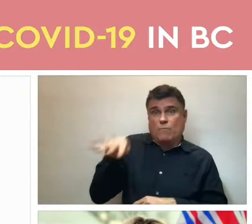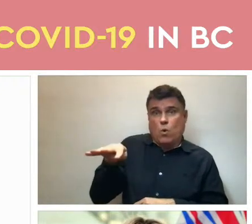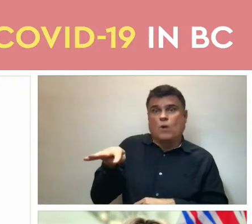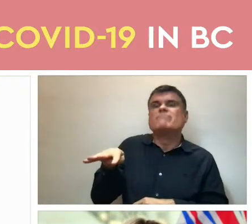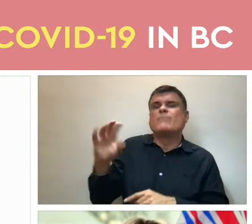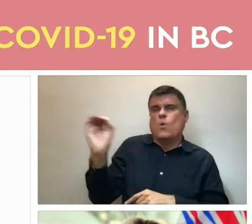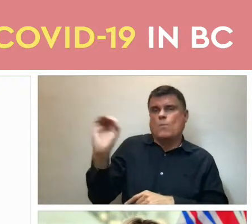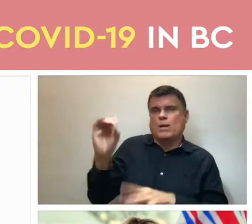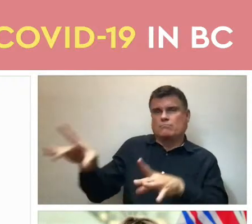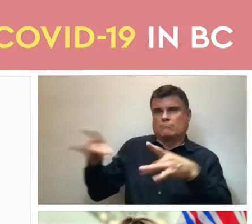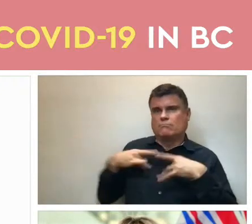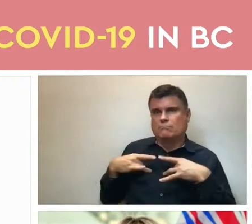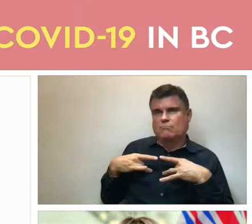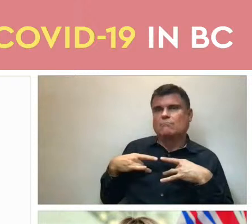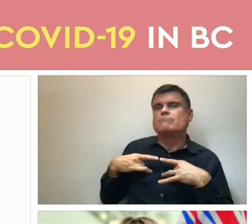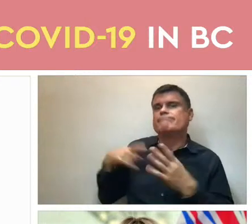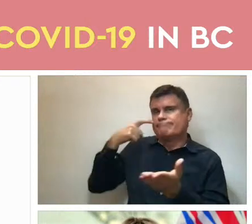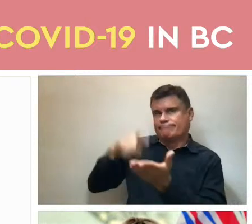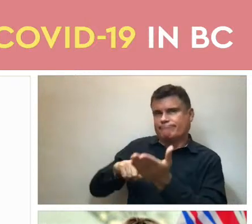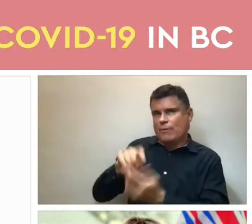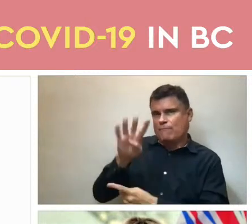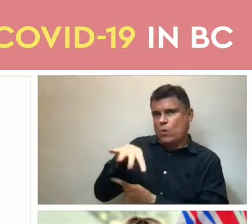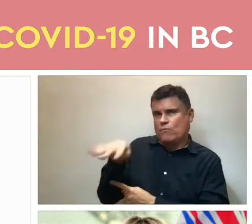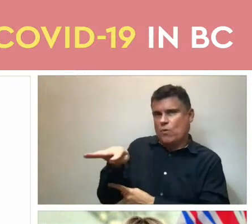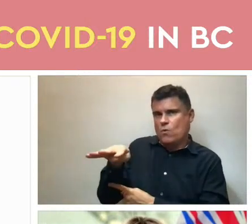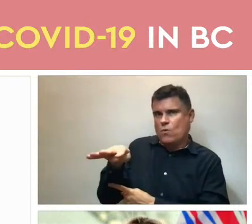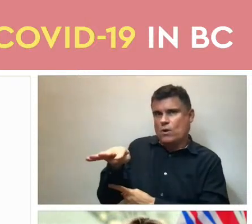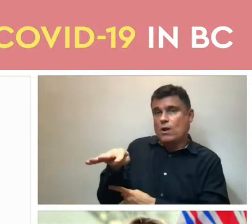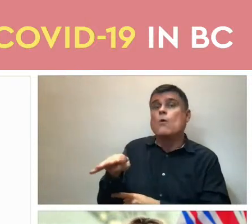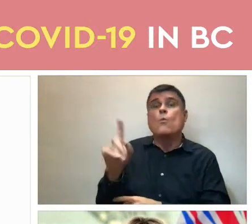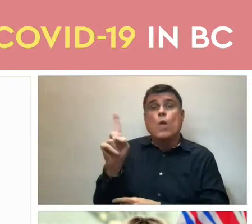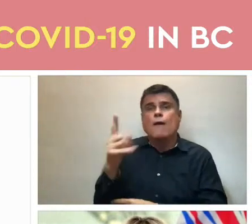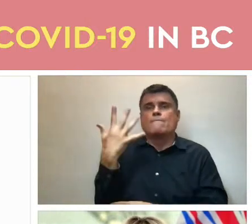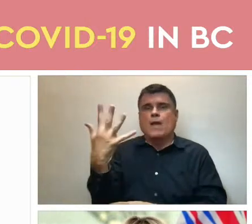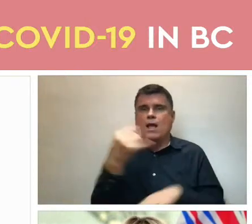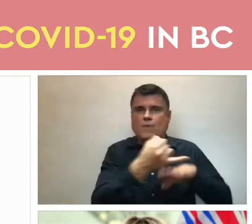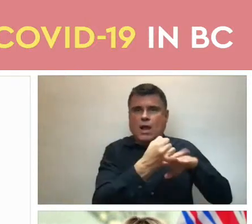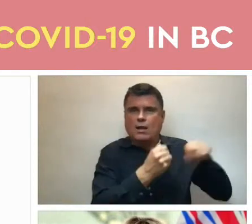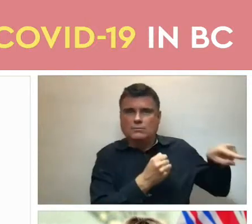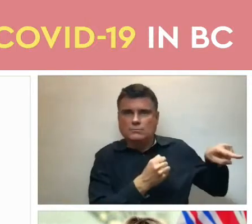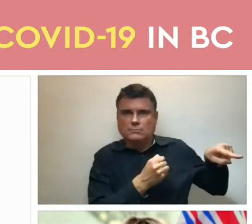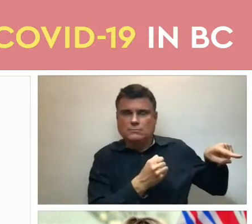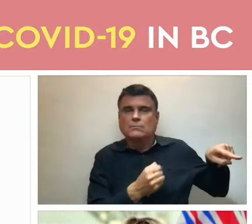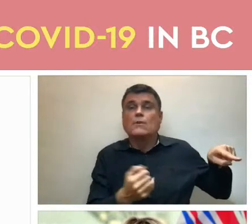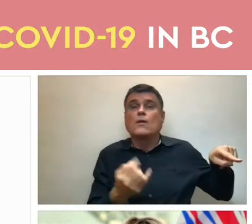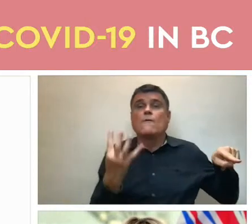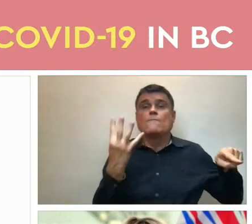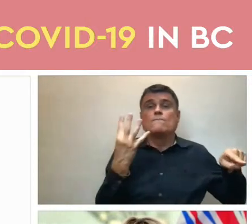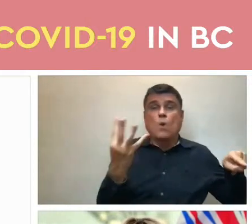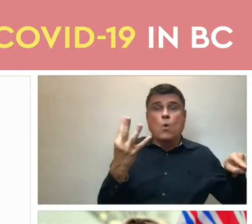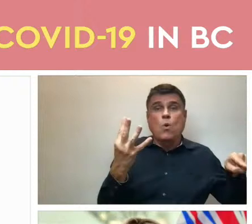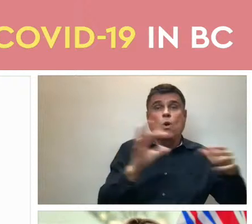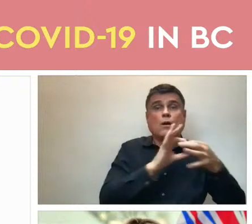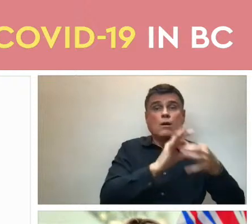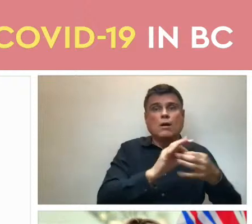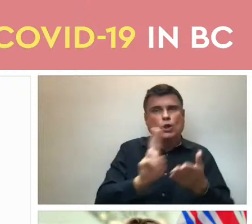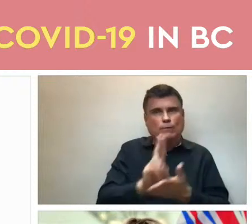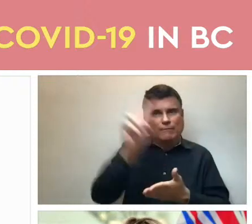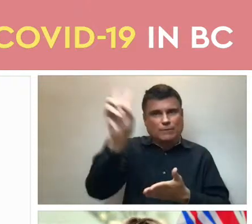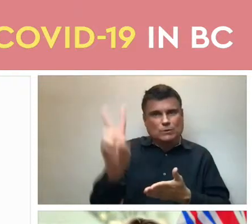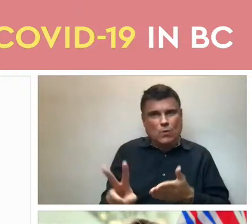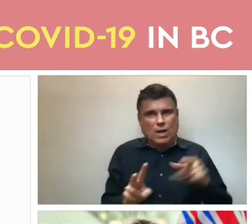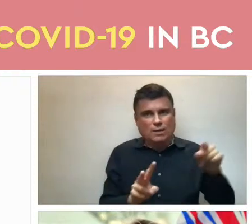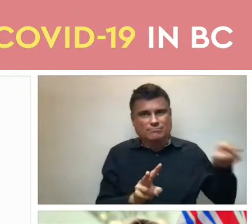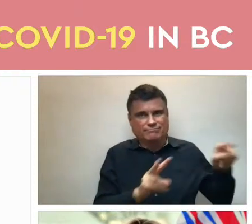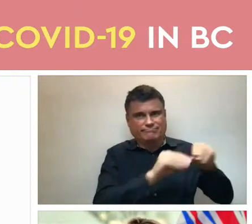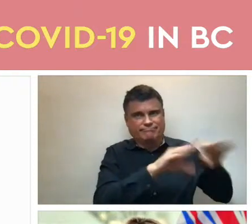Of the 5 in Island Health, 4 of those are associated with the outbreak at Uvic.